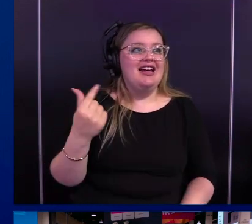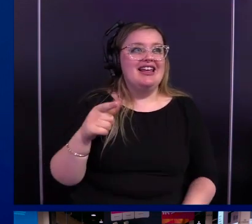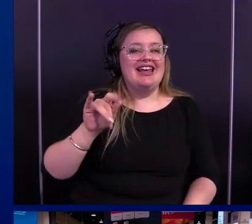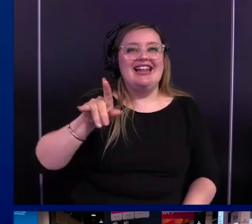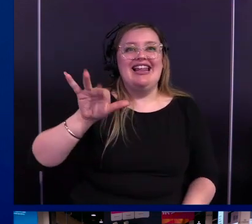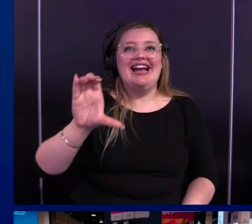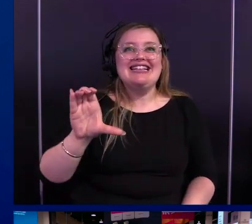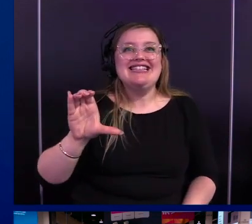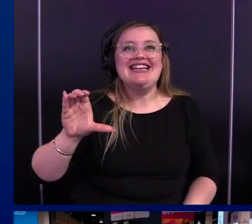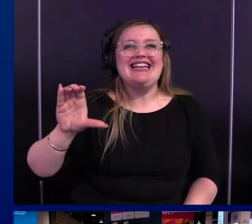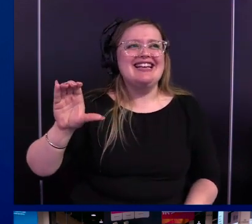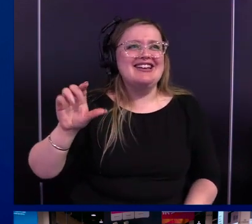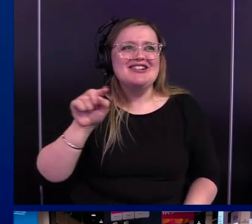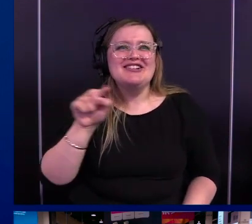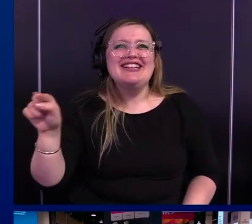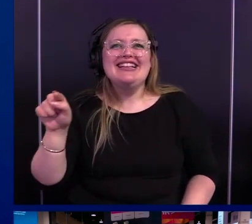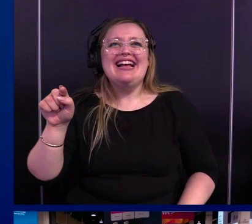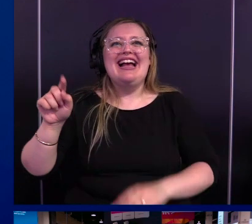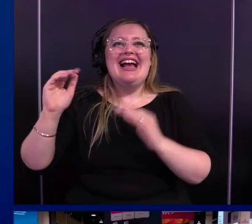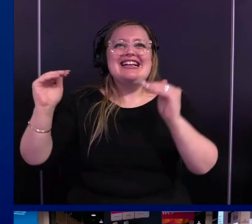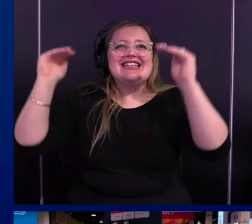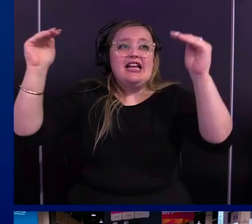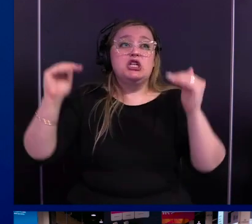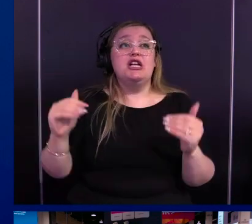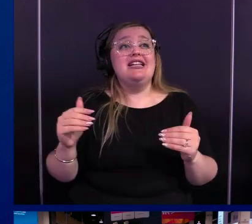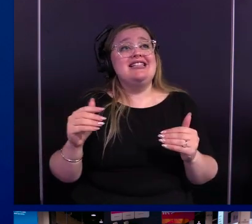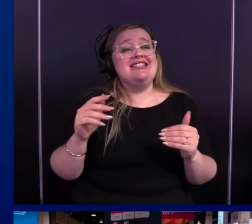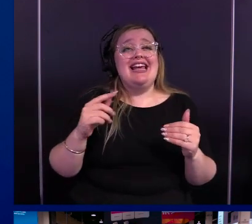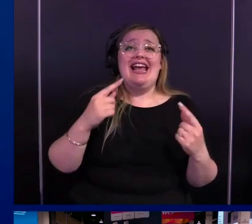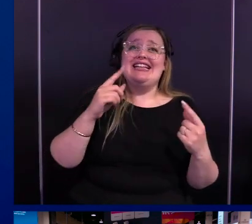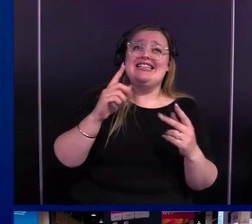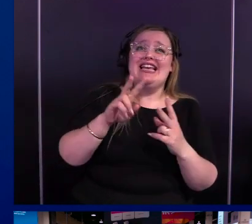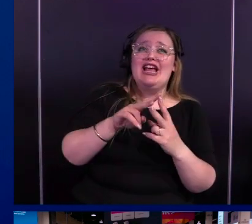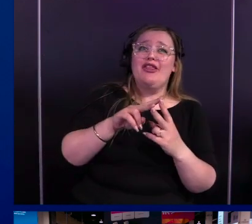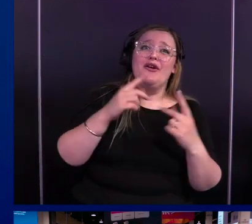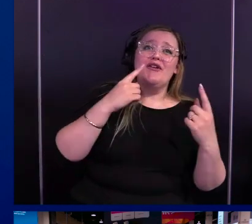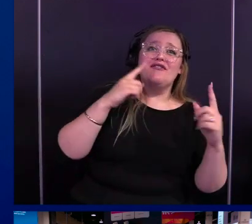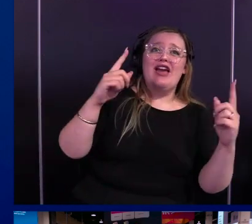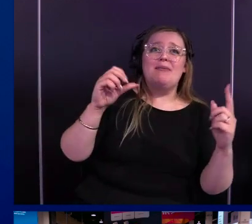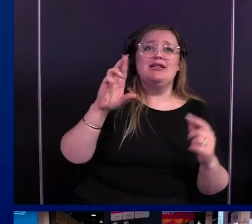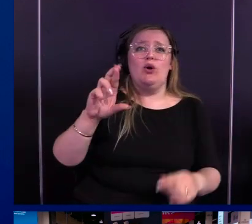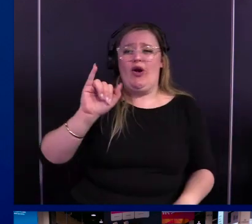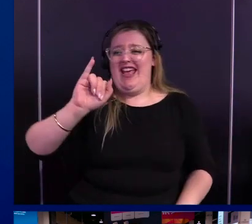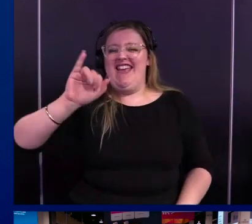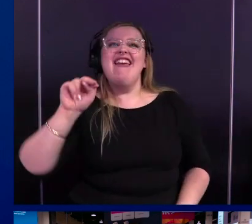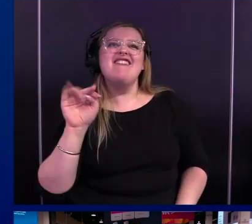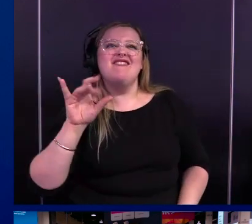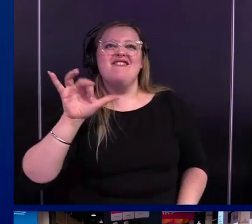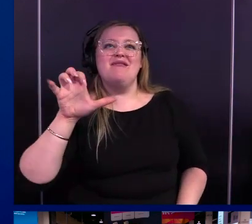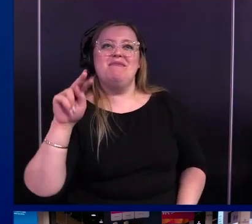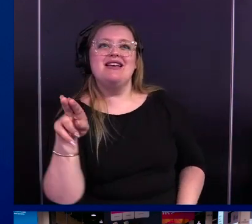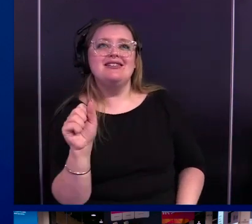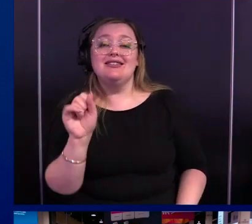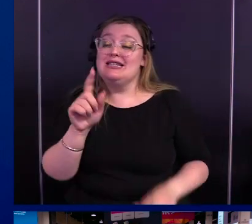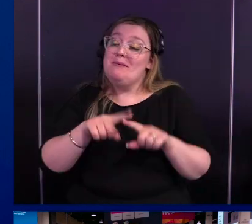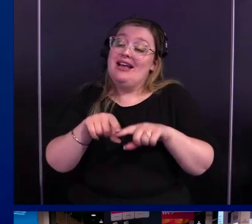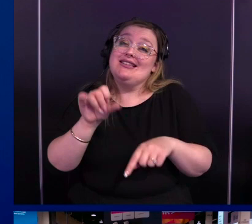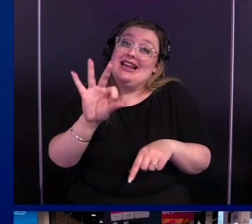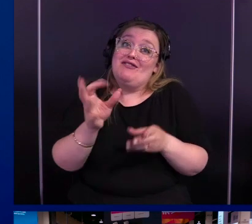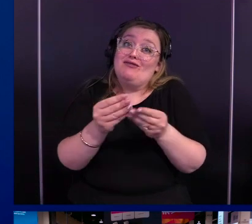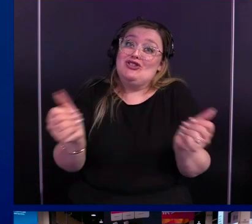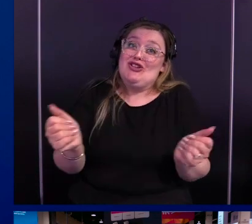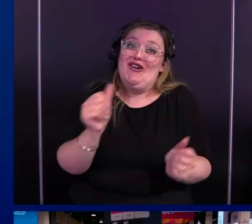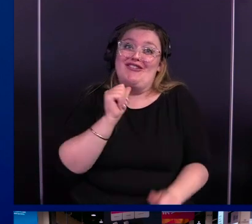Yeah, okay. Famous or infamous, depending on if you've solved it or not. Yeah, people love it and hate it. All right, I'm gonna get out there, I'm going to try